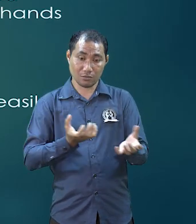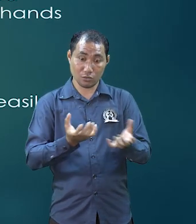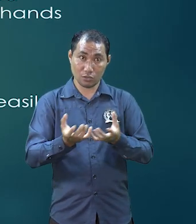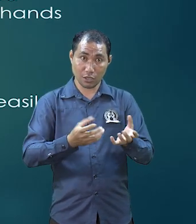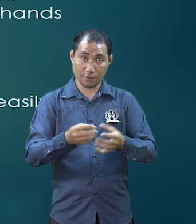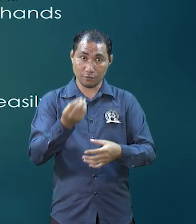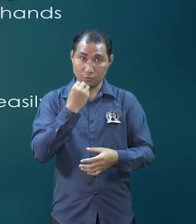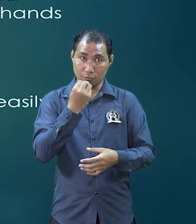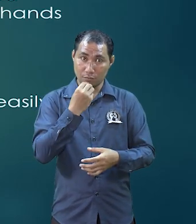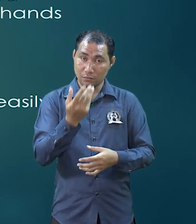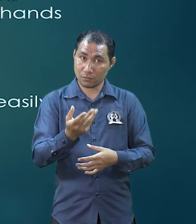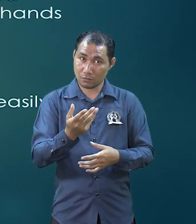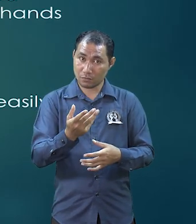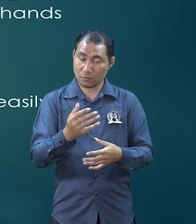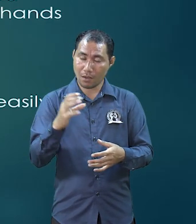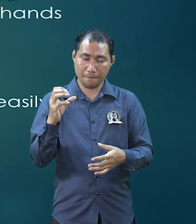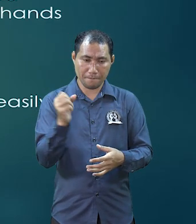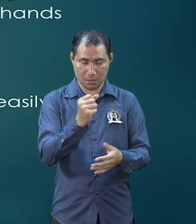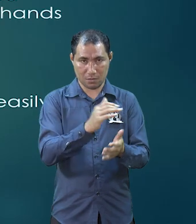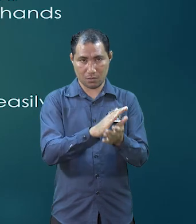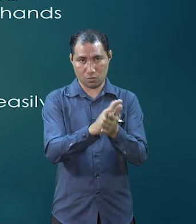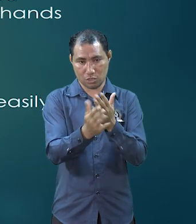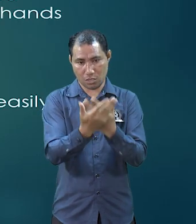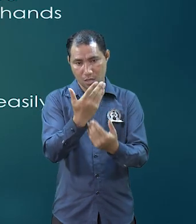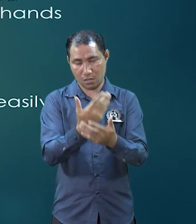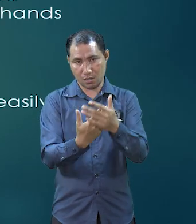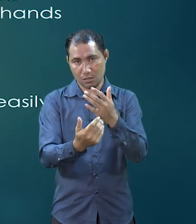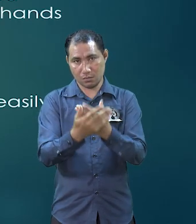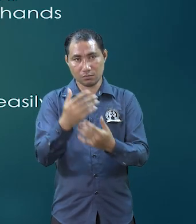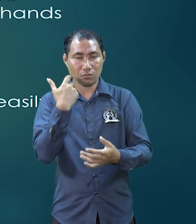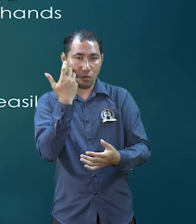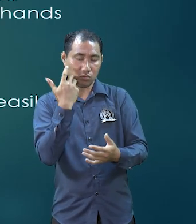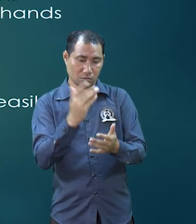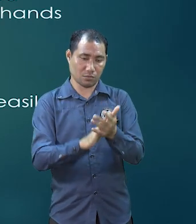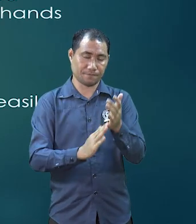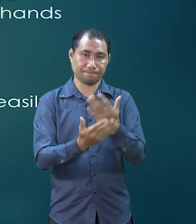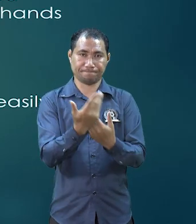food, wash your hands thoroughly and often.